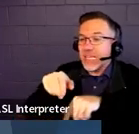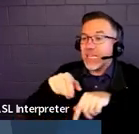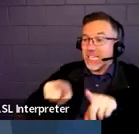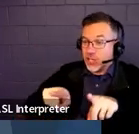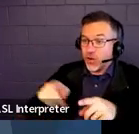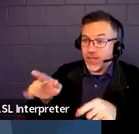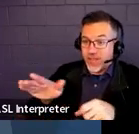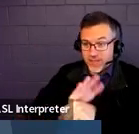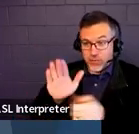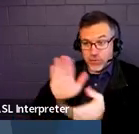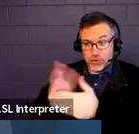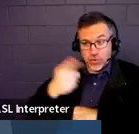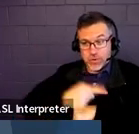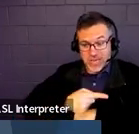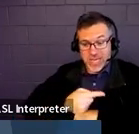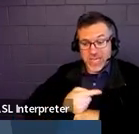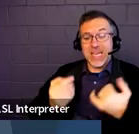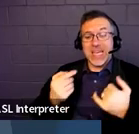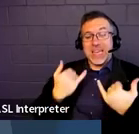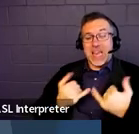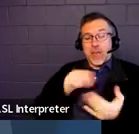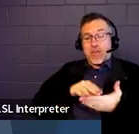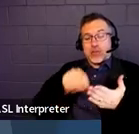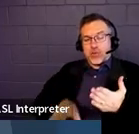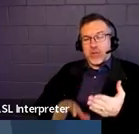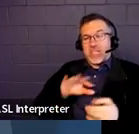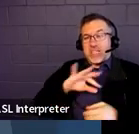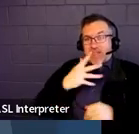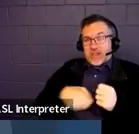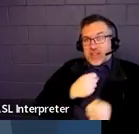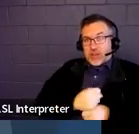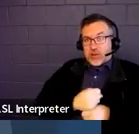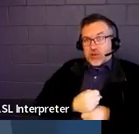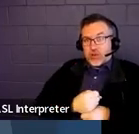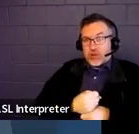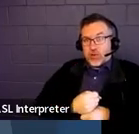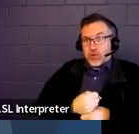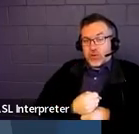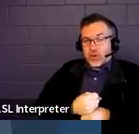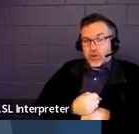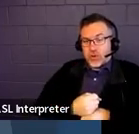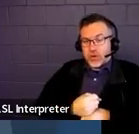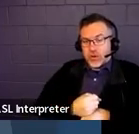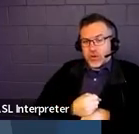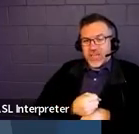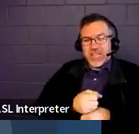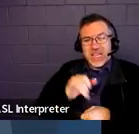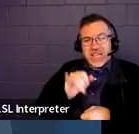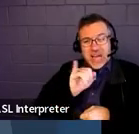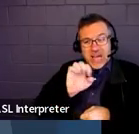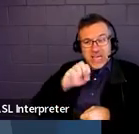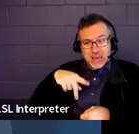year. Mm-hmm. An IEP decision that is truly an